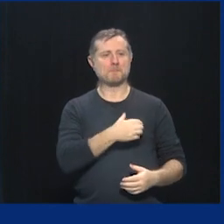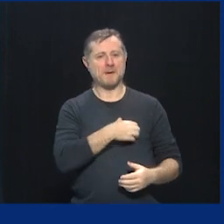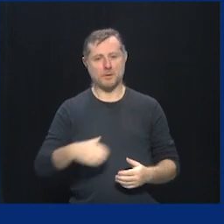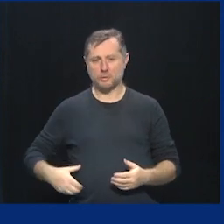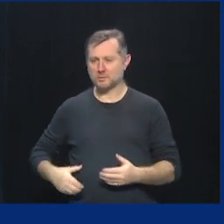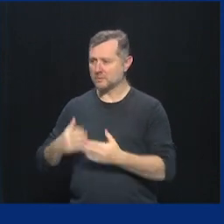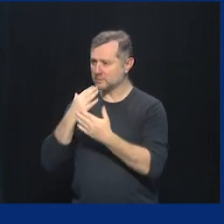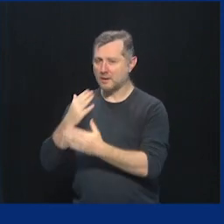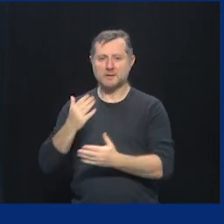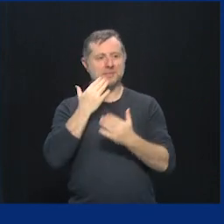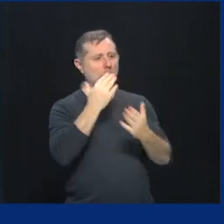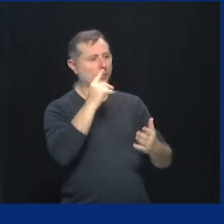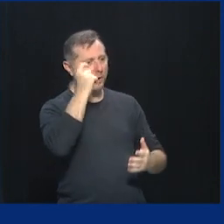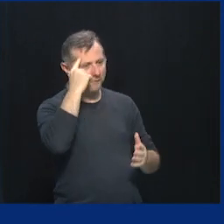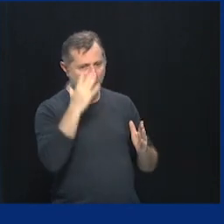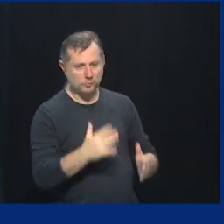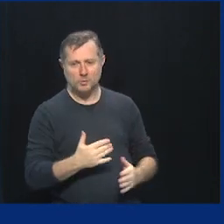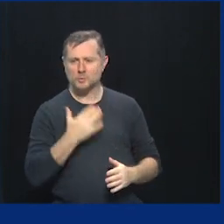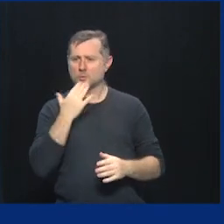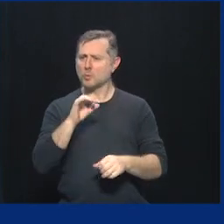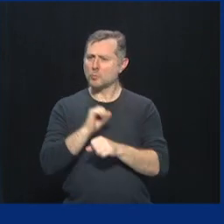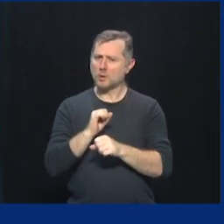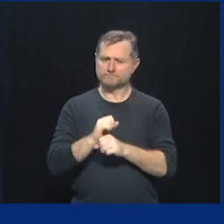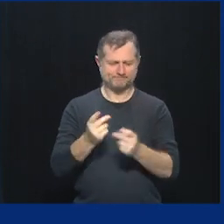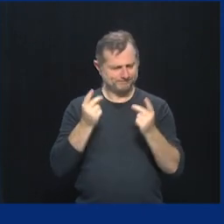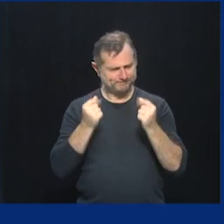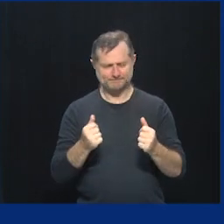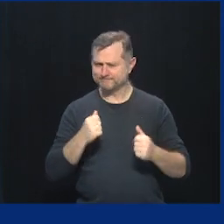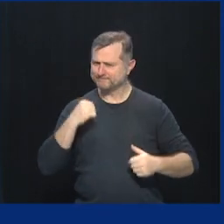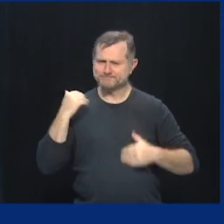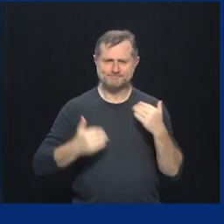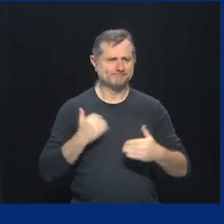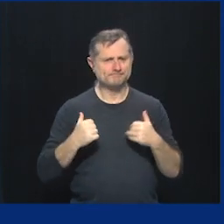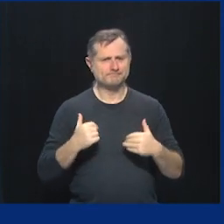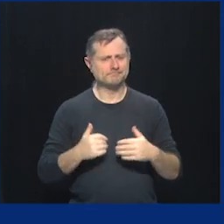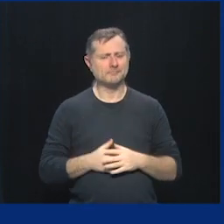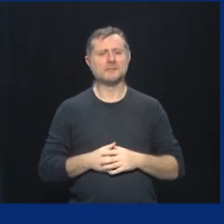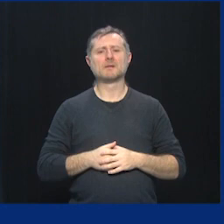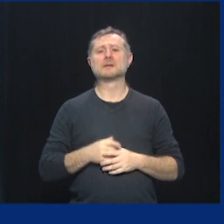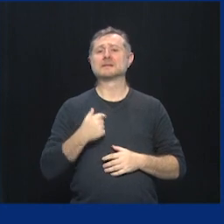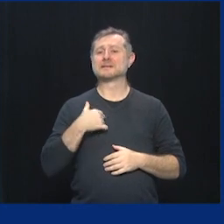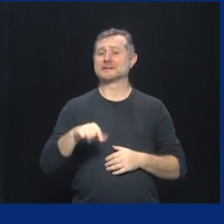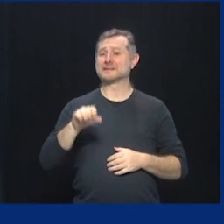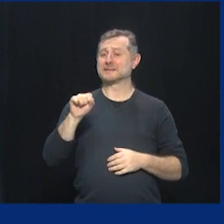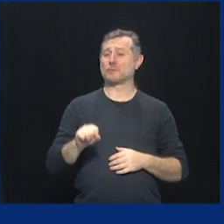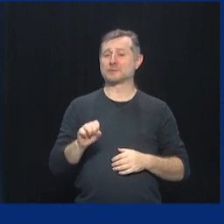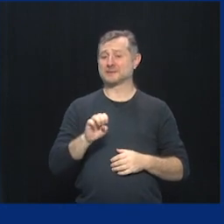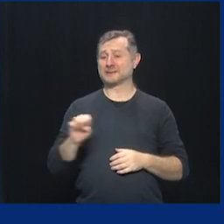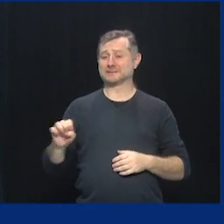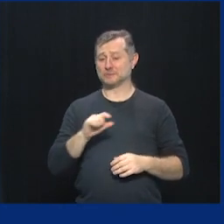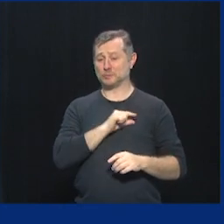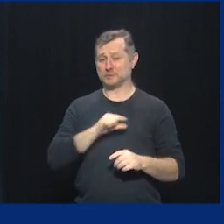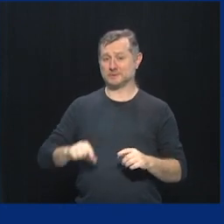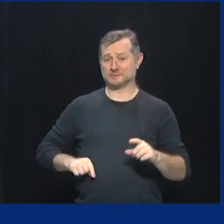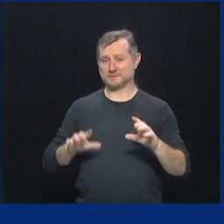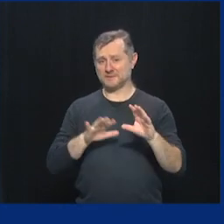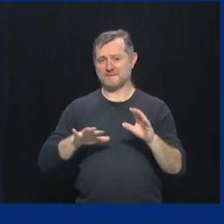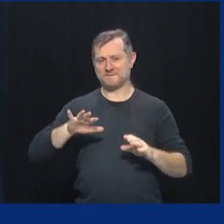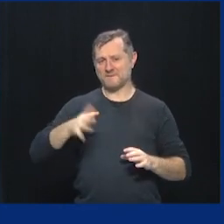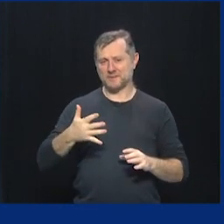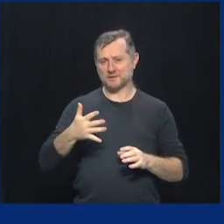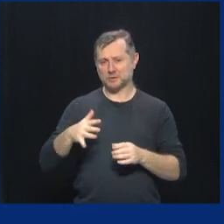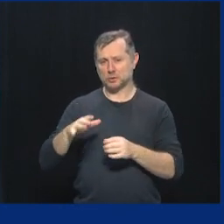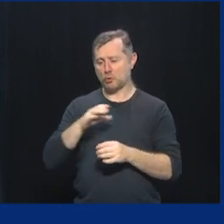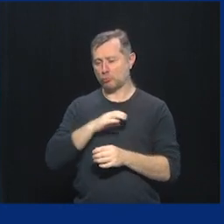this instantaneously. Now, we know happen to be here in southeastern Queens, in the 5th Congressional District, knowing